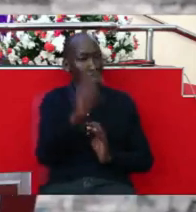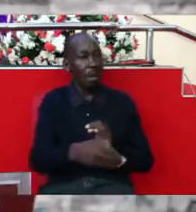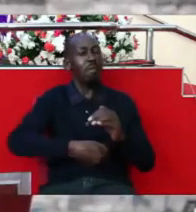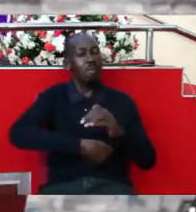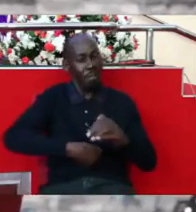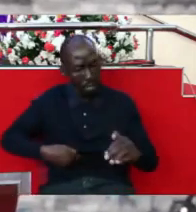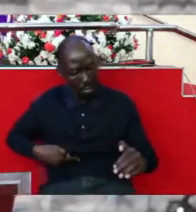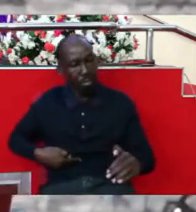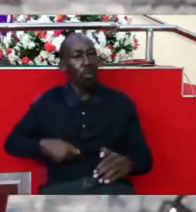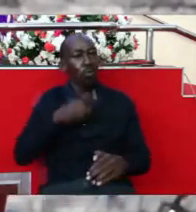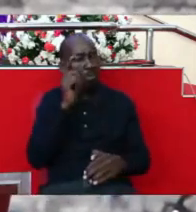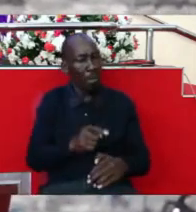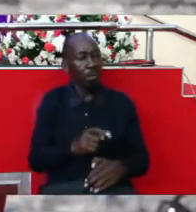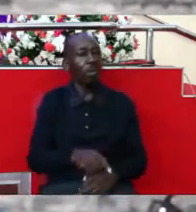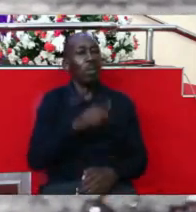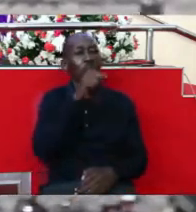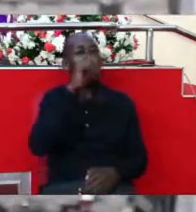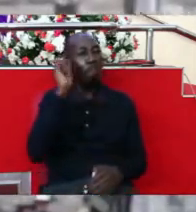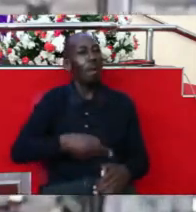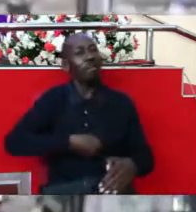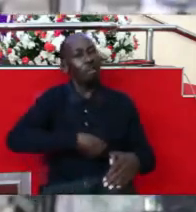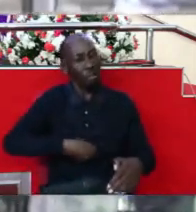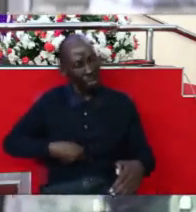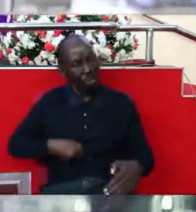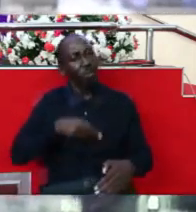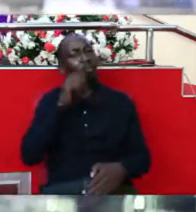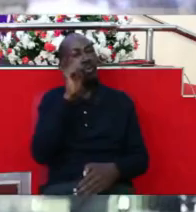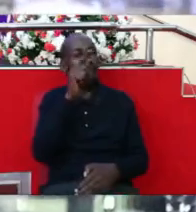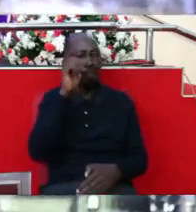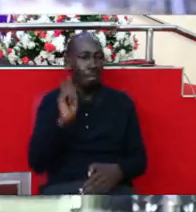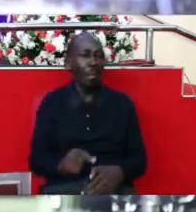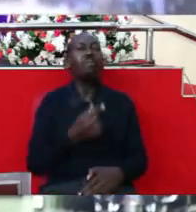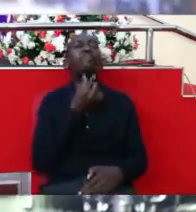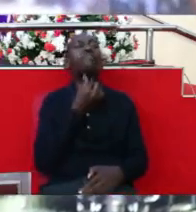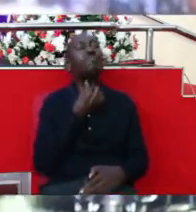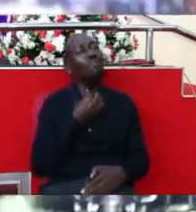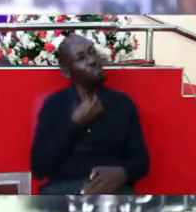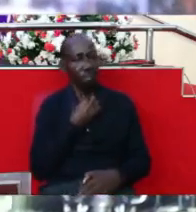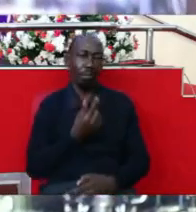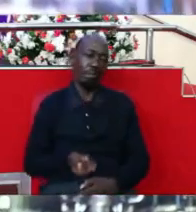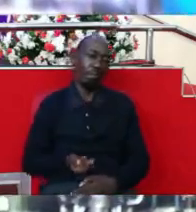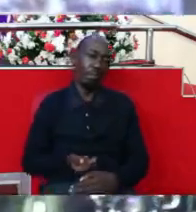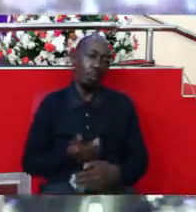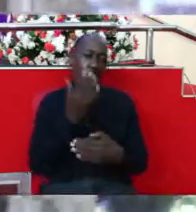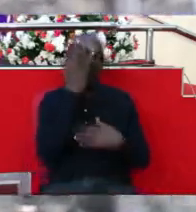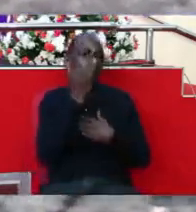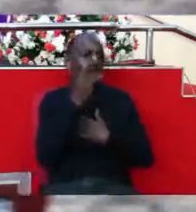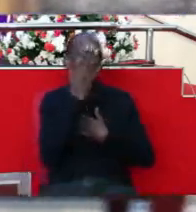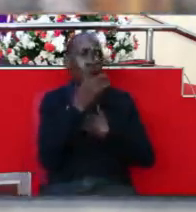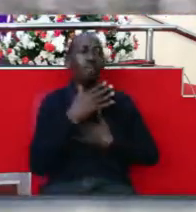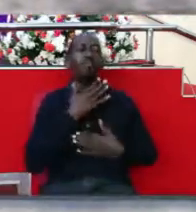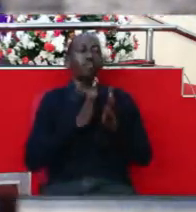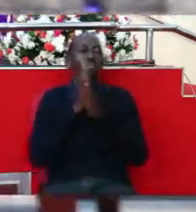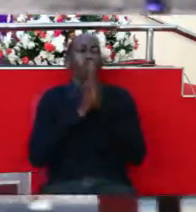Lazima ukue na shauku. You must hunger. Ukue na ile njaa. And you must thirst. Lazima ukue. What is this that you are